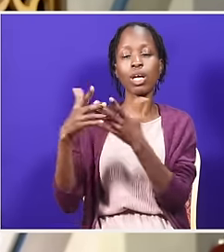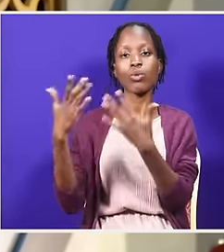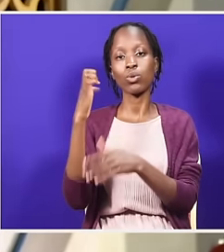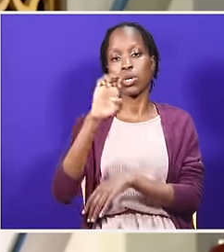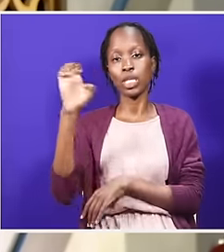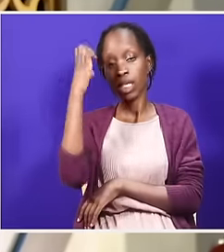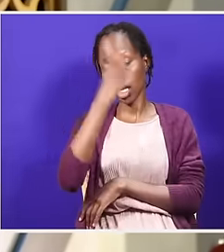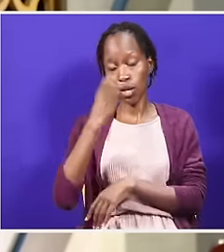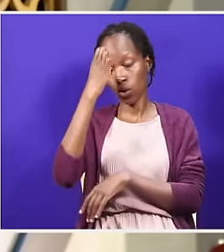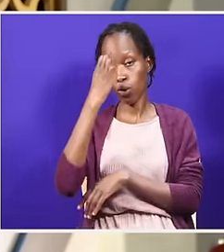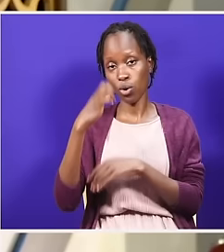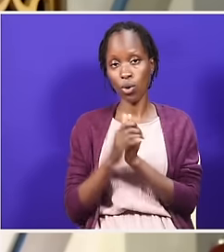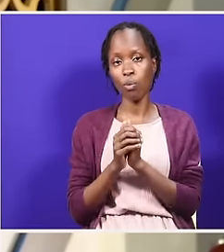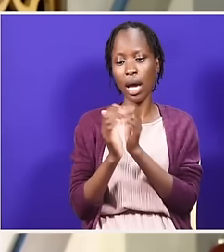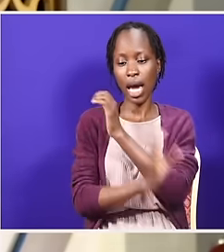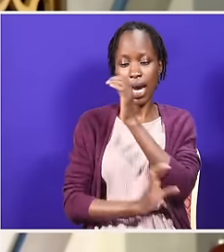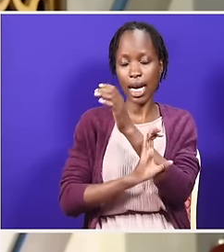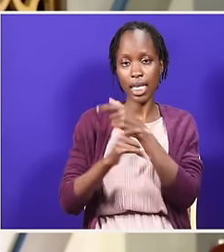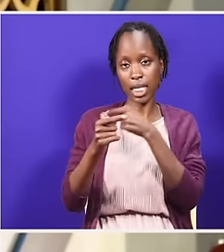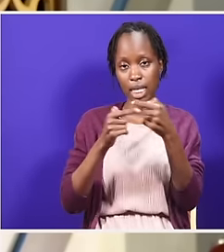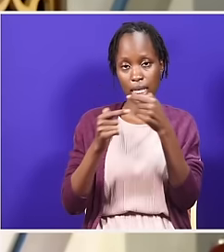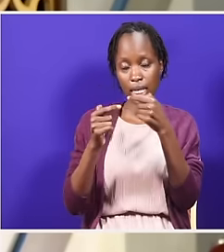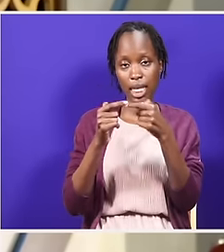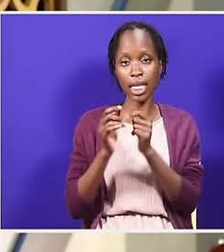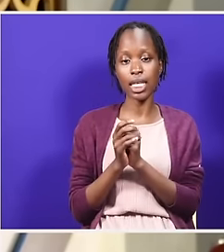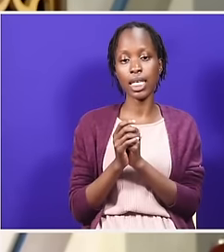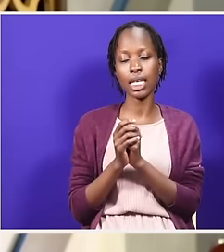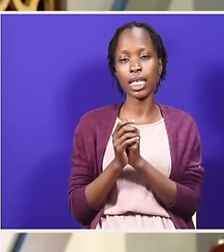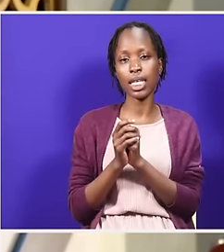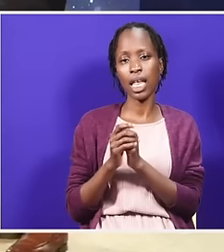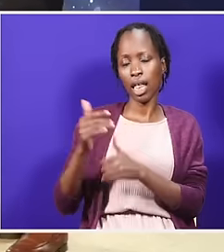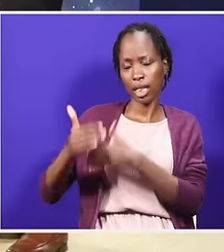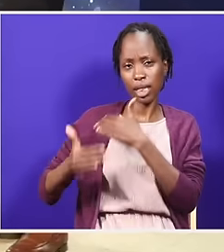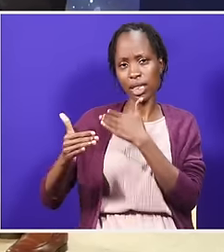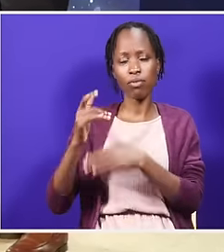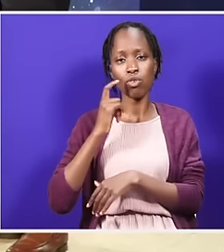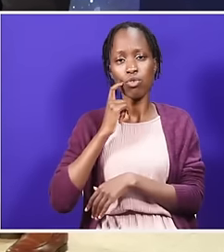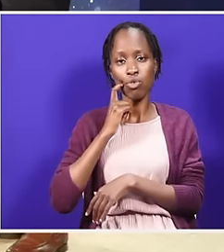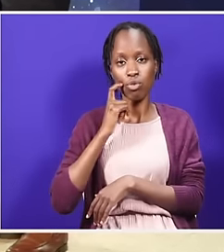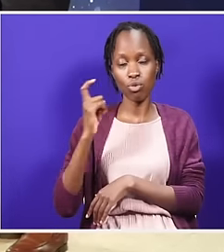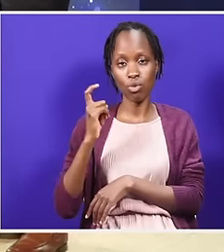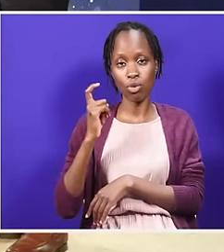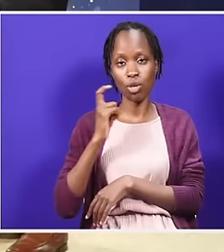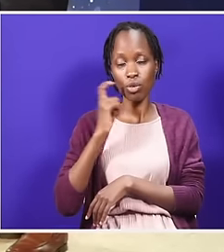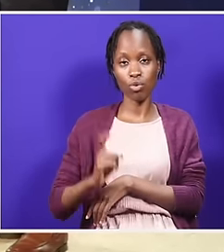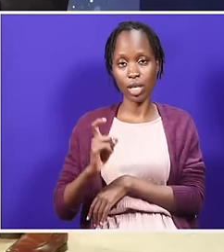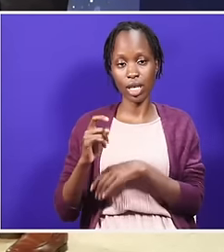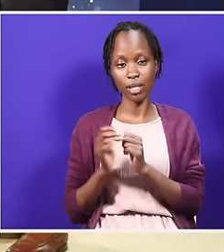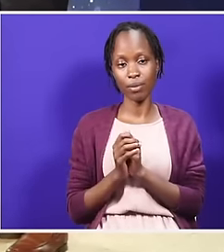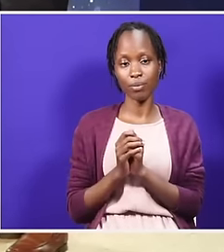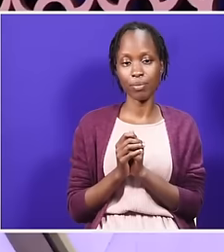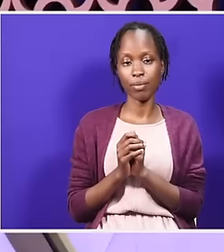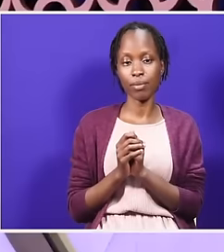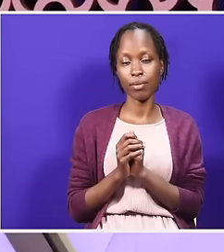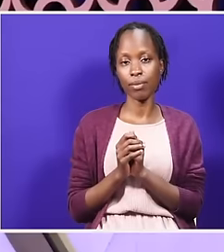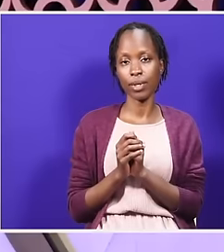Europe, to a country called Slovakia. And Slovakia is, it neighbors Ukraine, I think it does. Yep. And